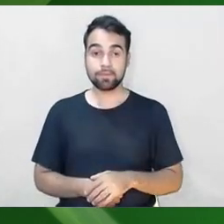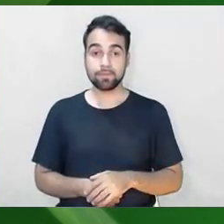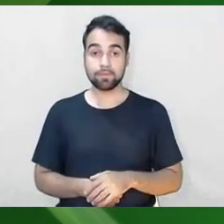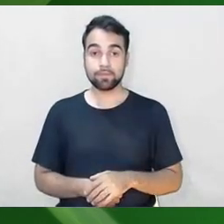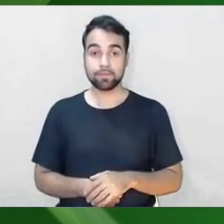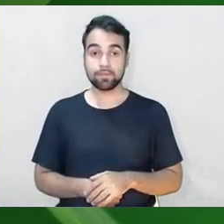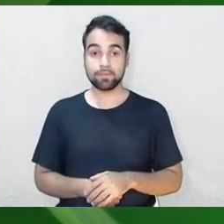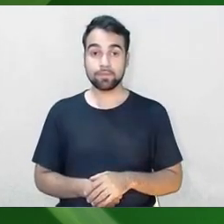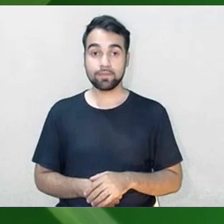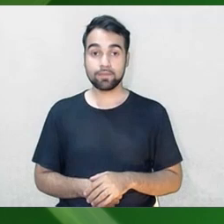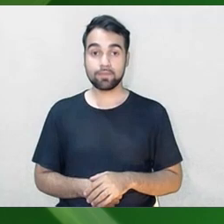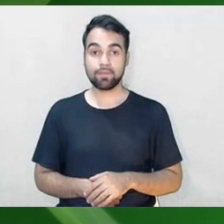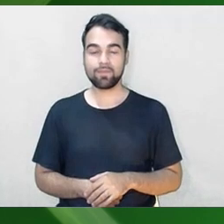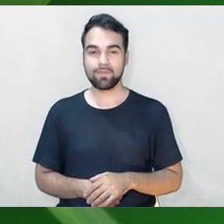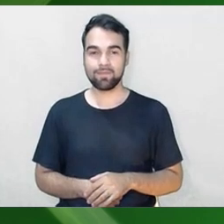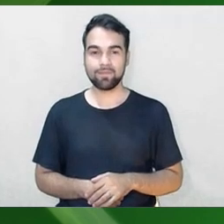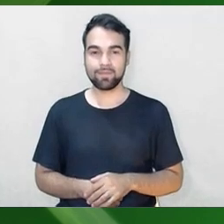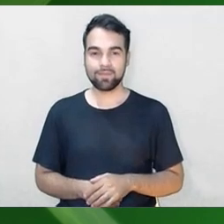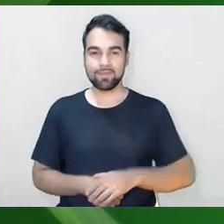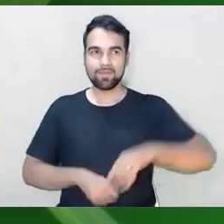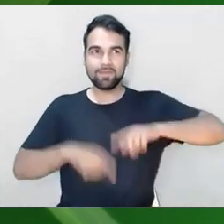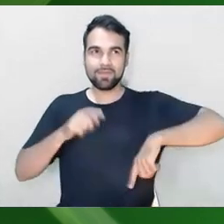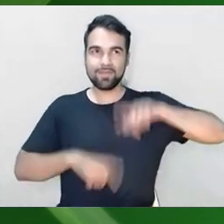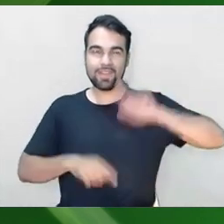So, for example,